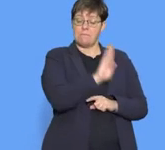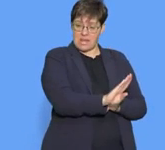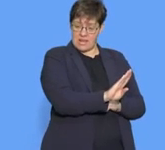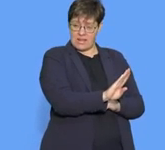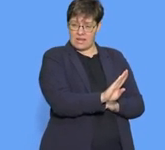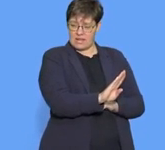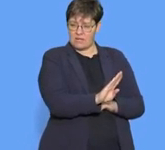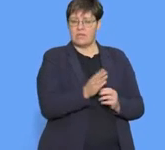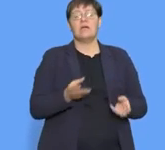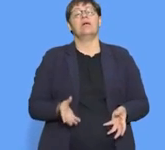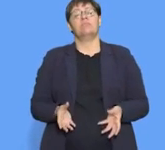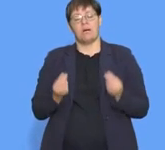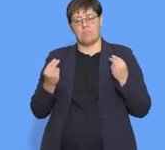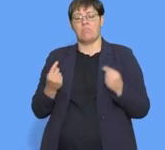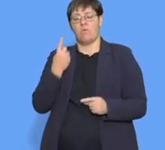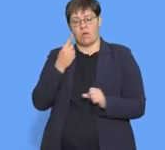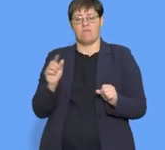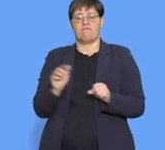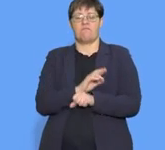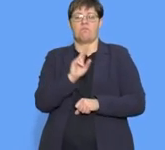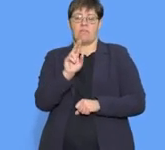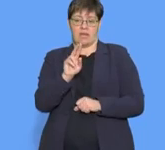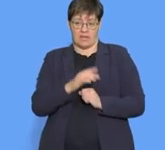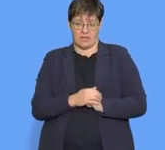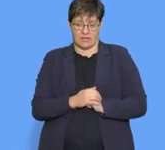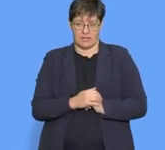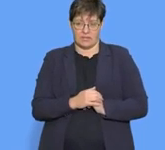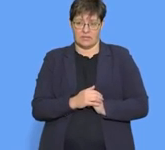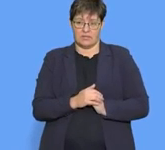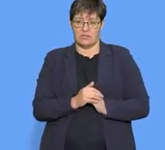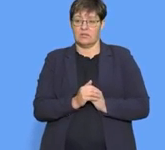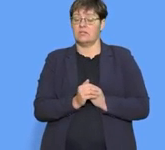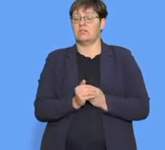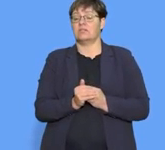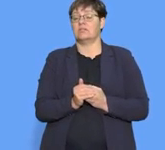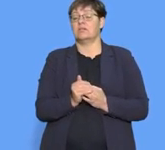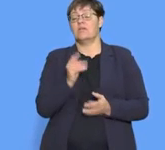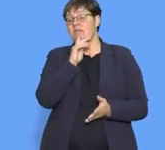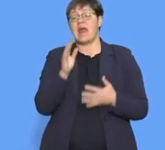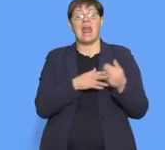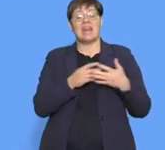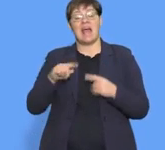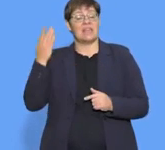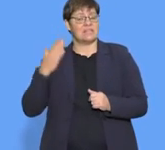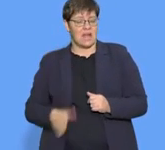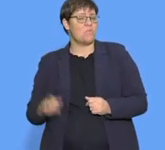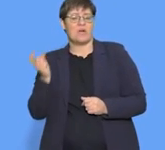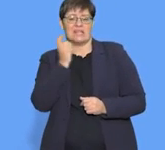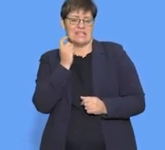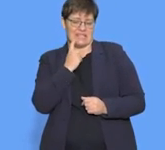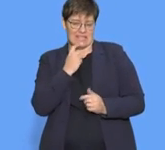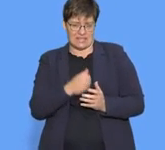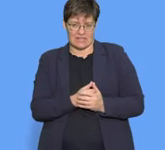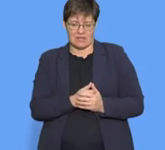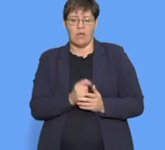find B, we will then have one full pair. Then to find any of the other sides will be